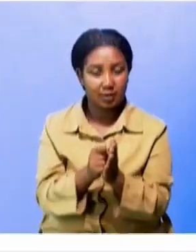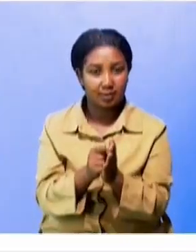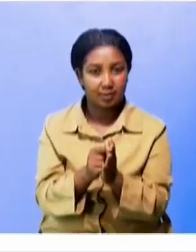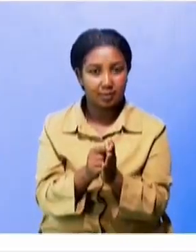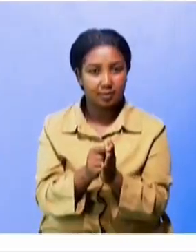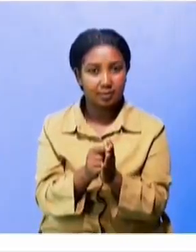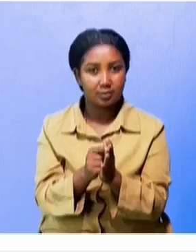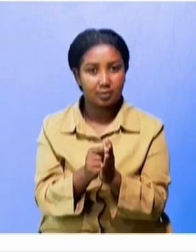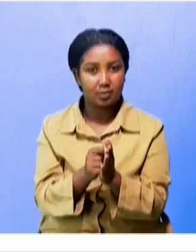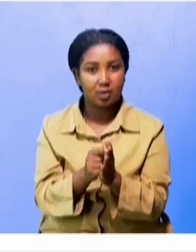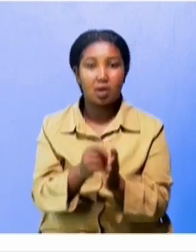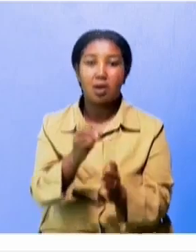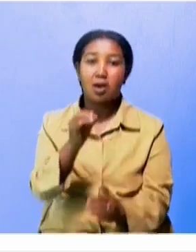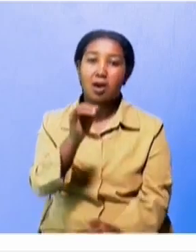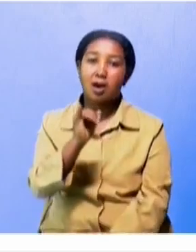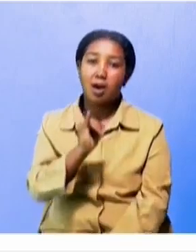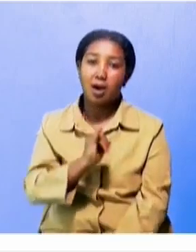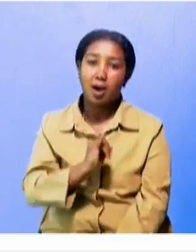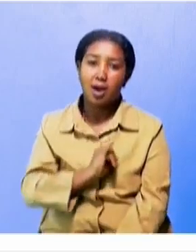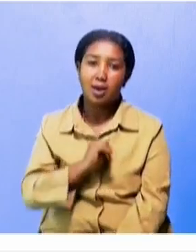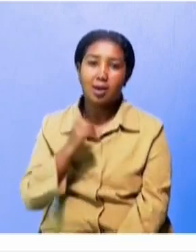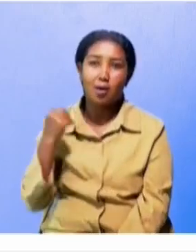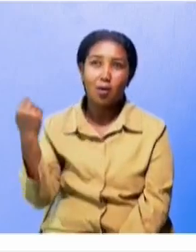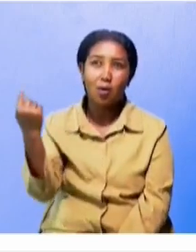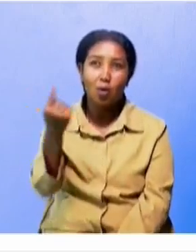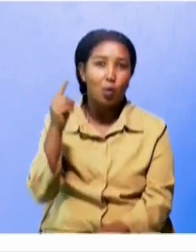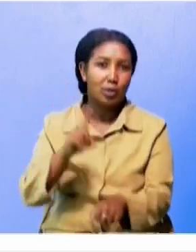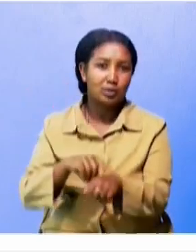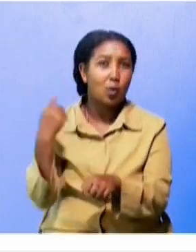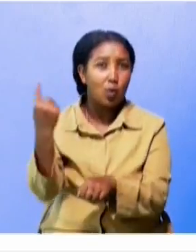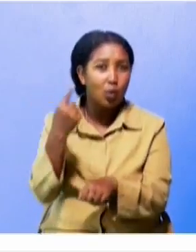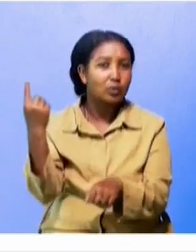I always